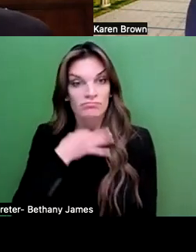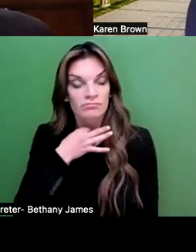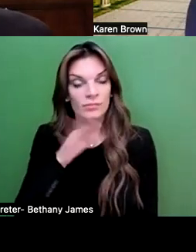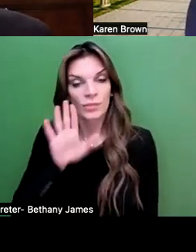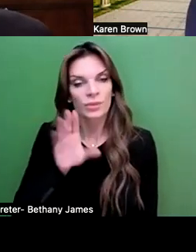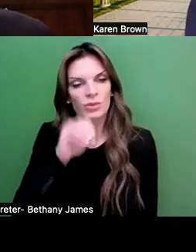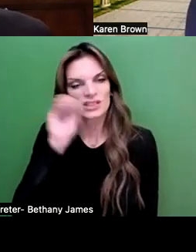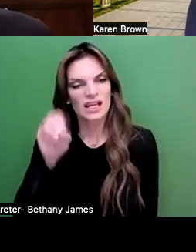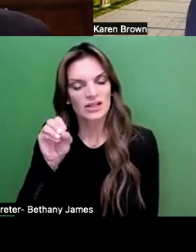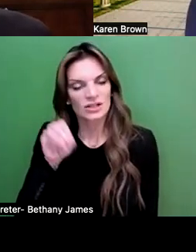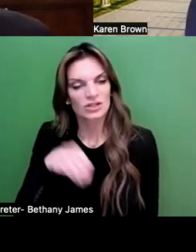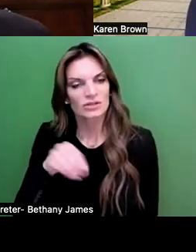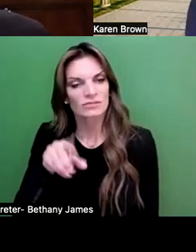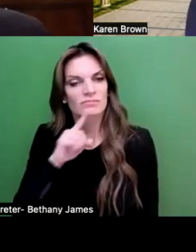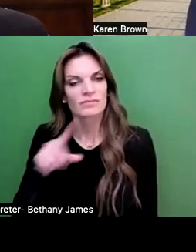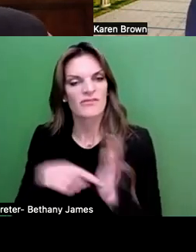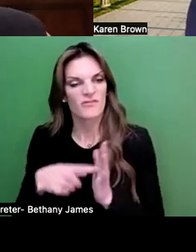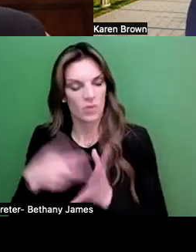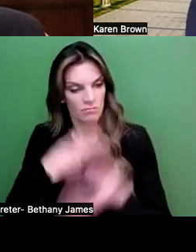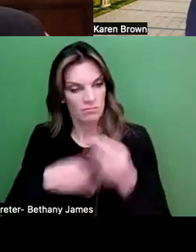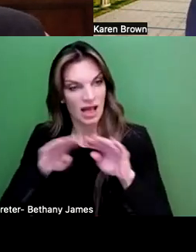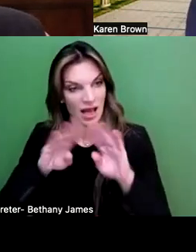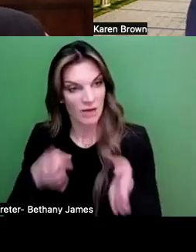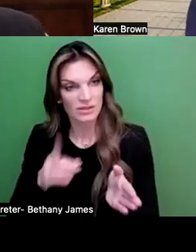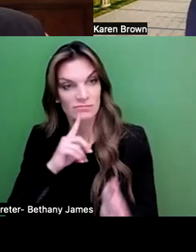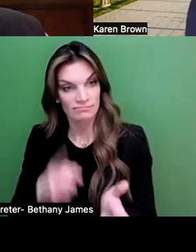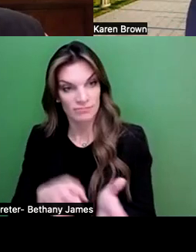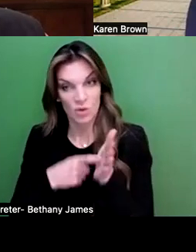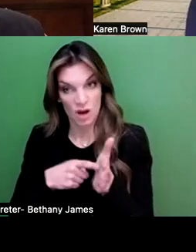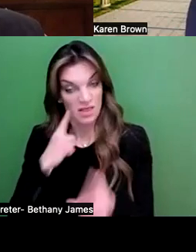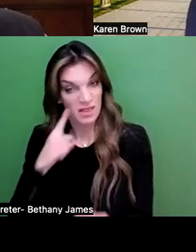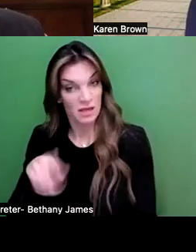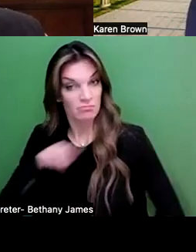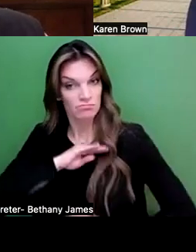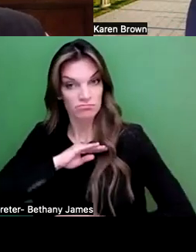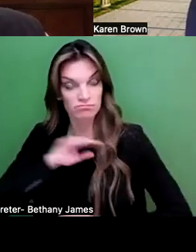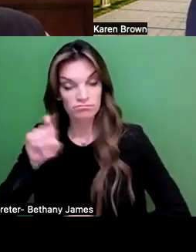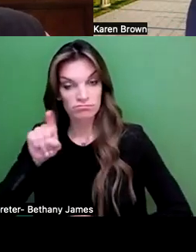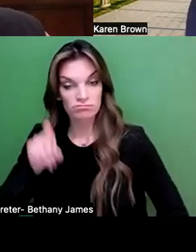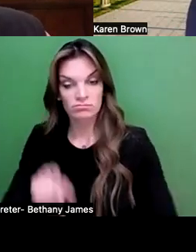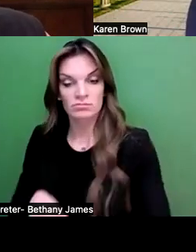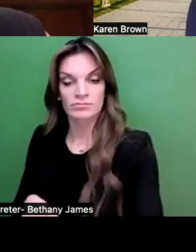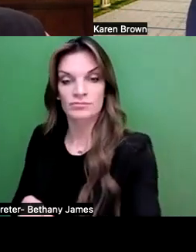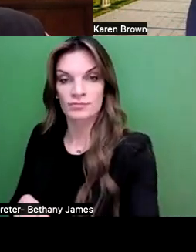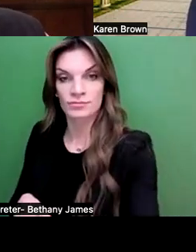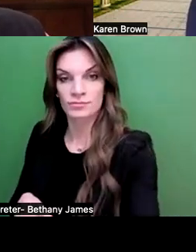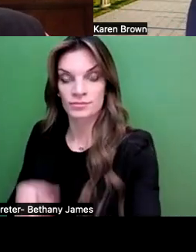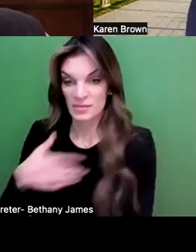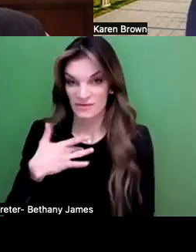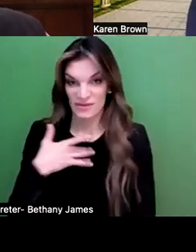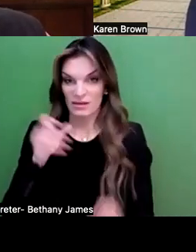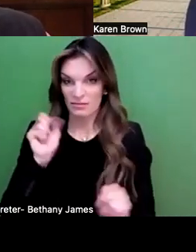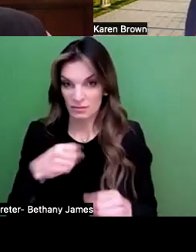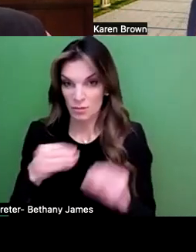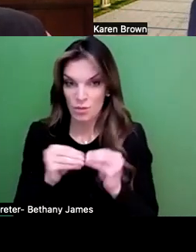of affordable housing required of all developments is sufficient? And do you see opportunities to create more